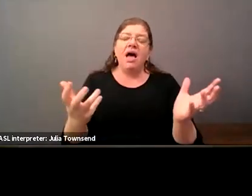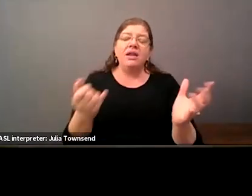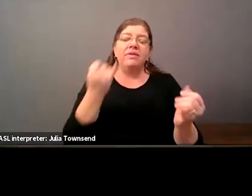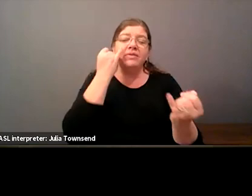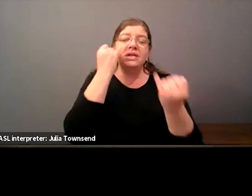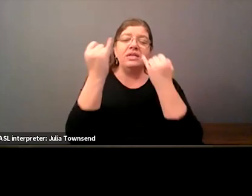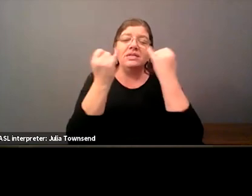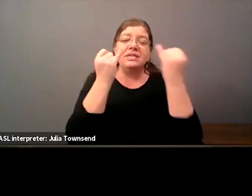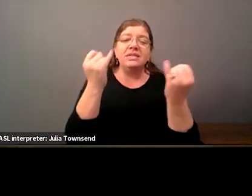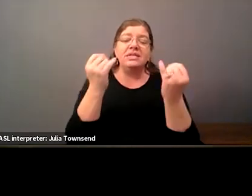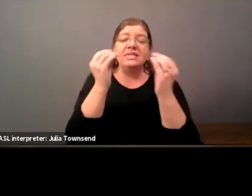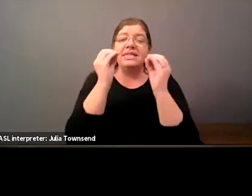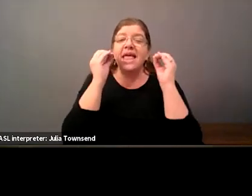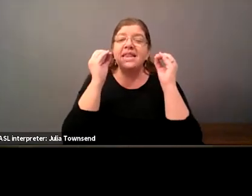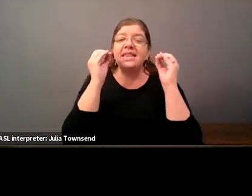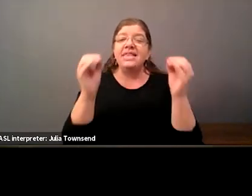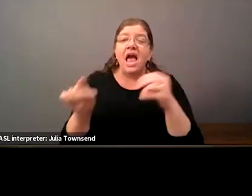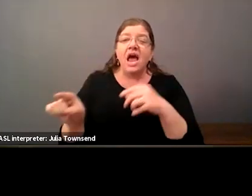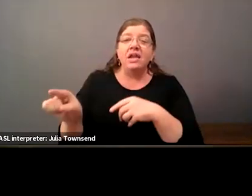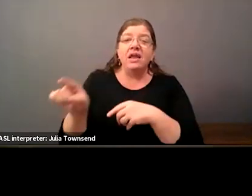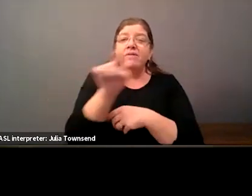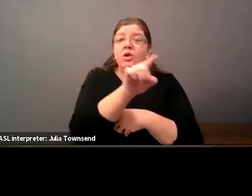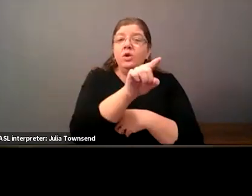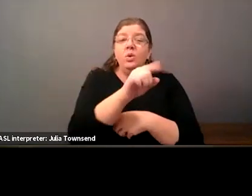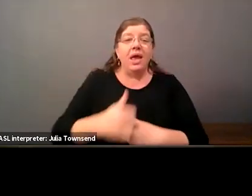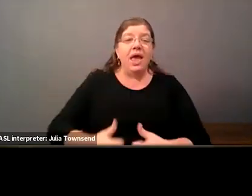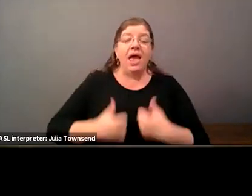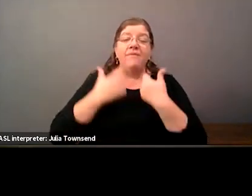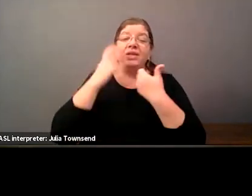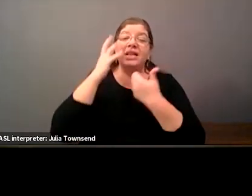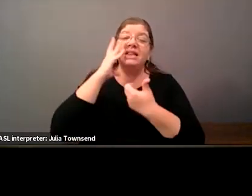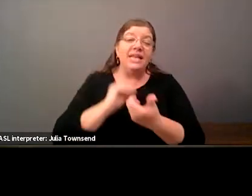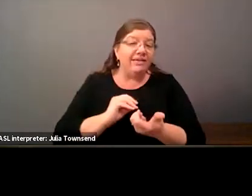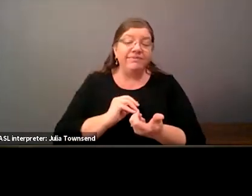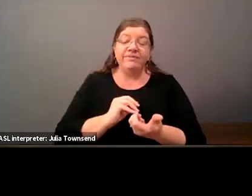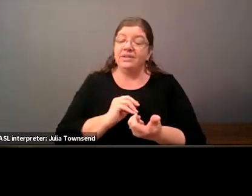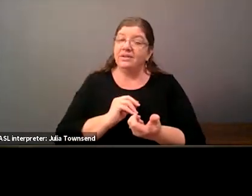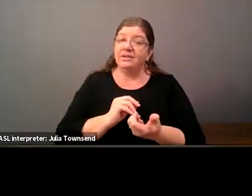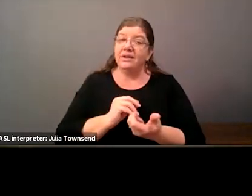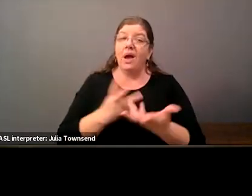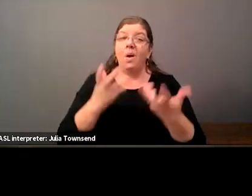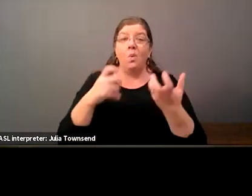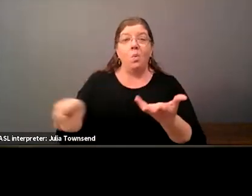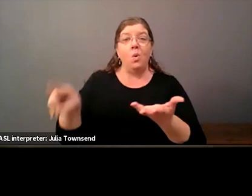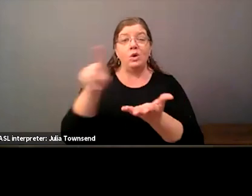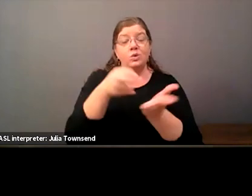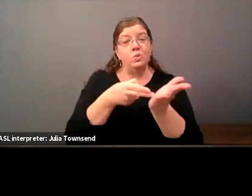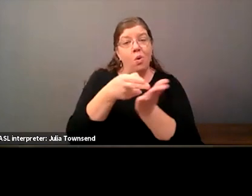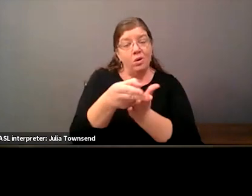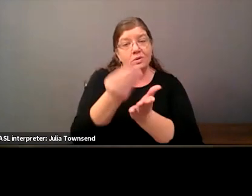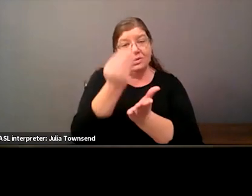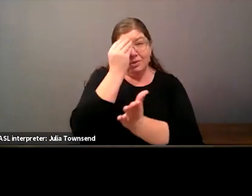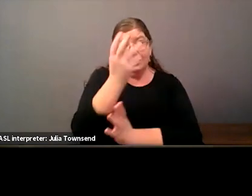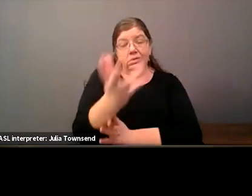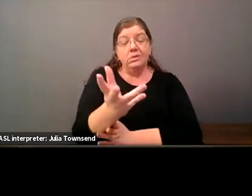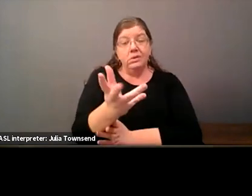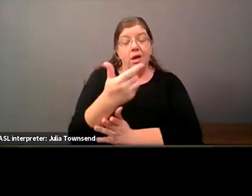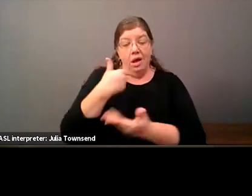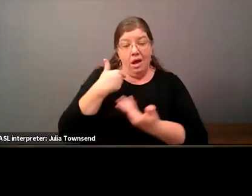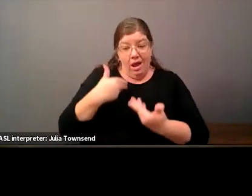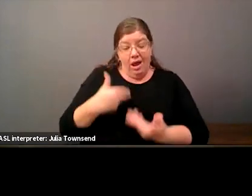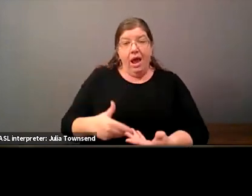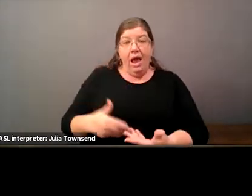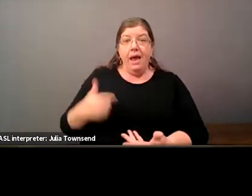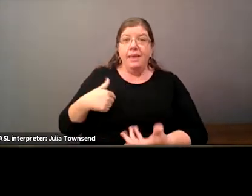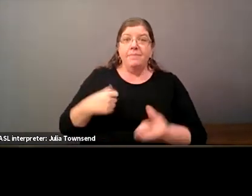that none of you have lived and i want you to honestly know that i'm actually on